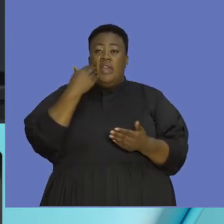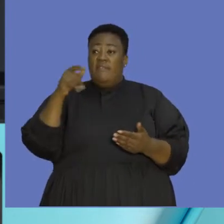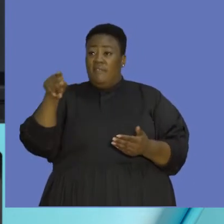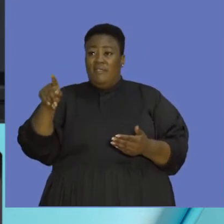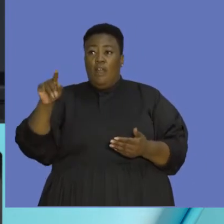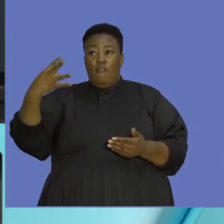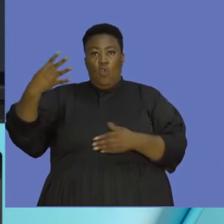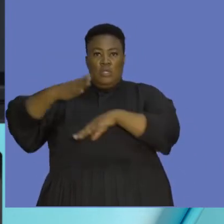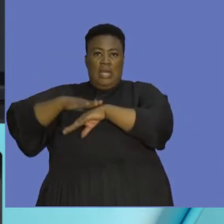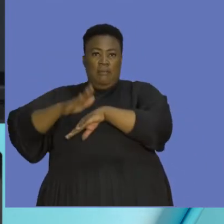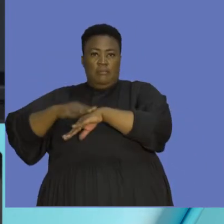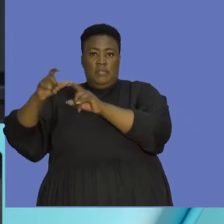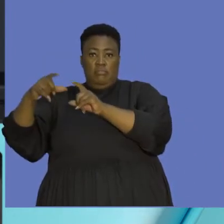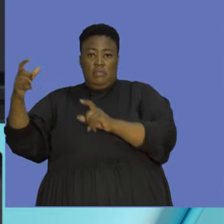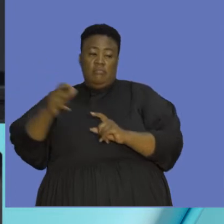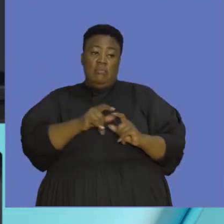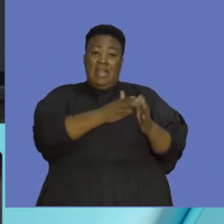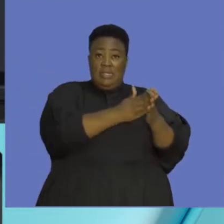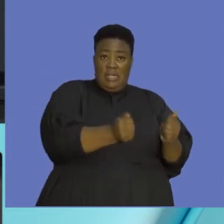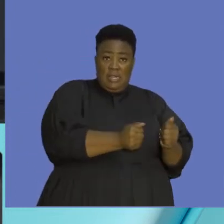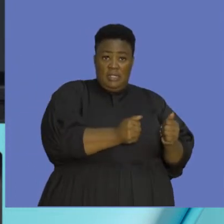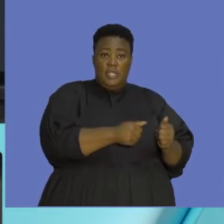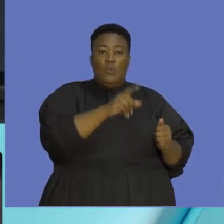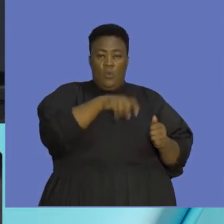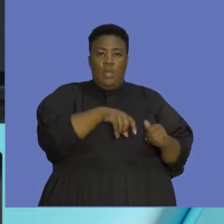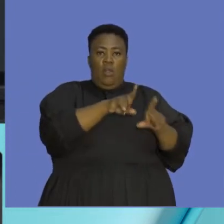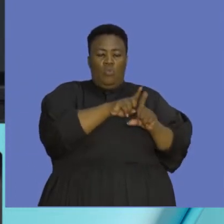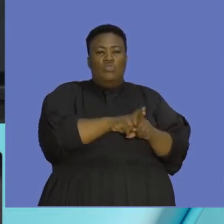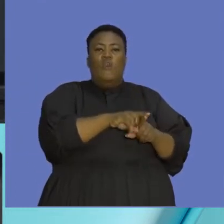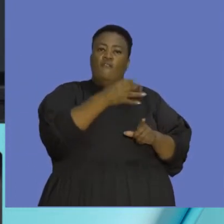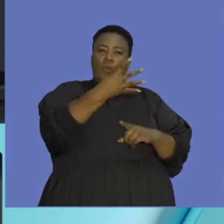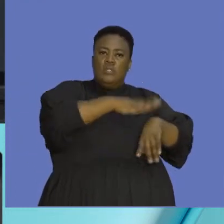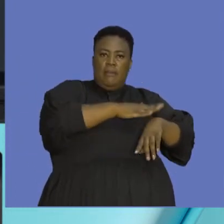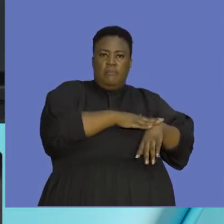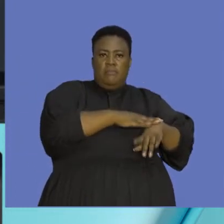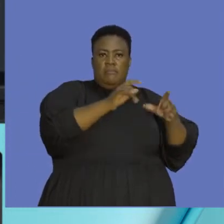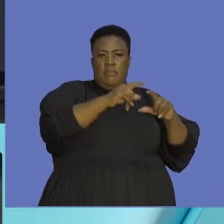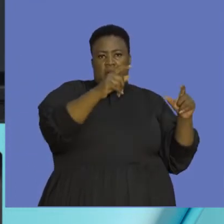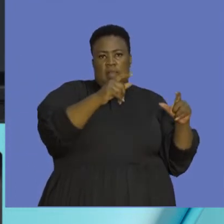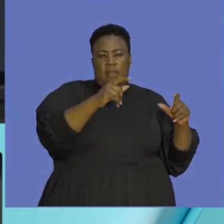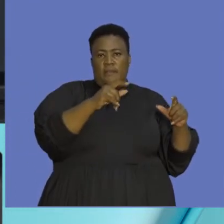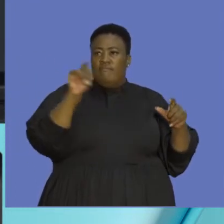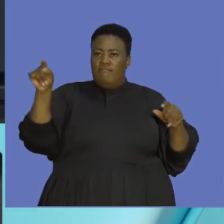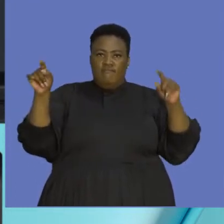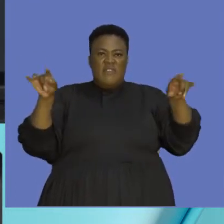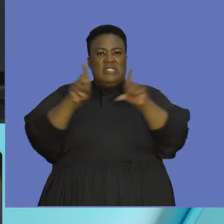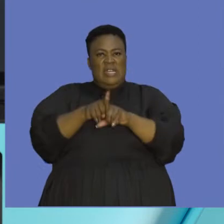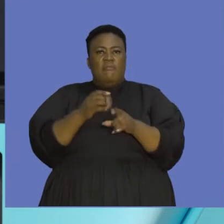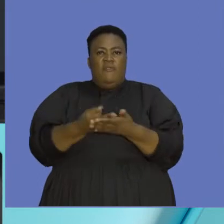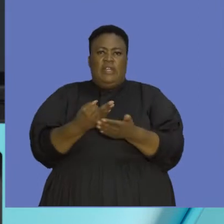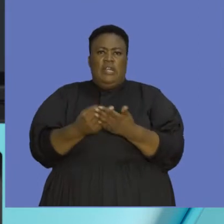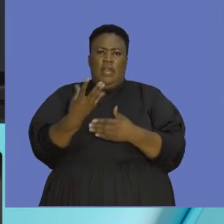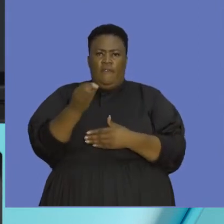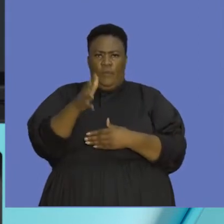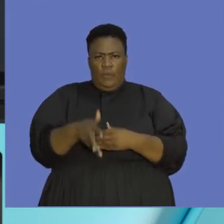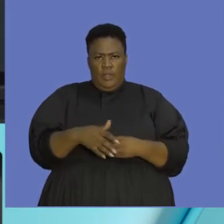4 times bigger, the acceleration will also be 4 times bigger. They change by the same factor, by